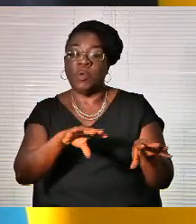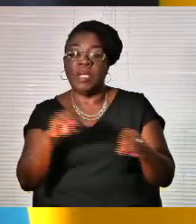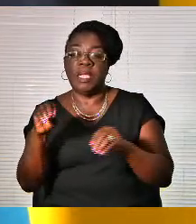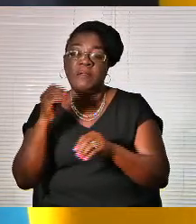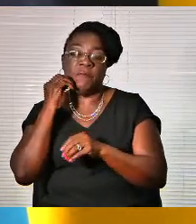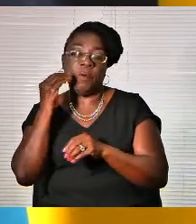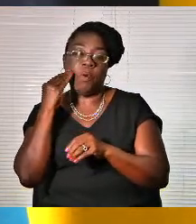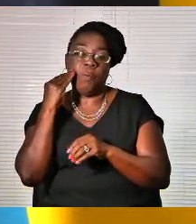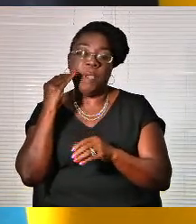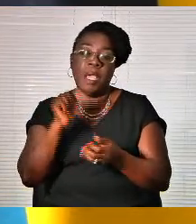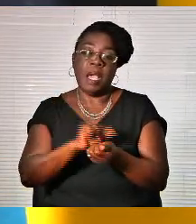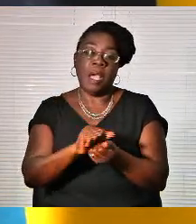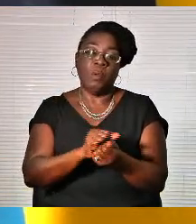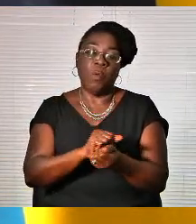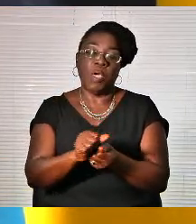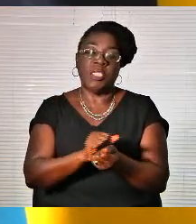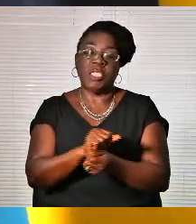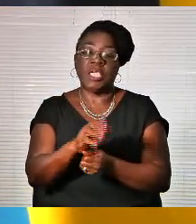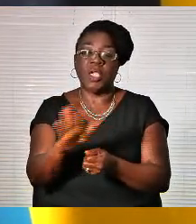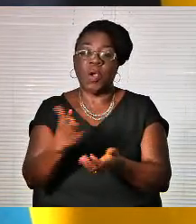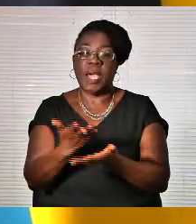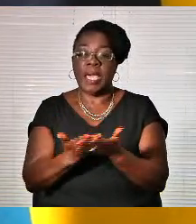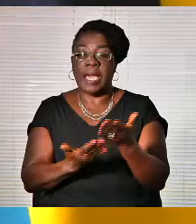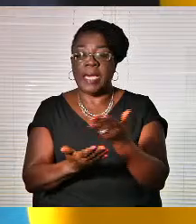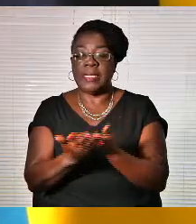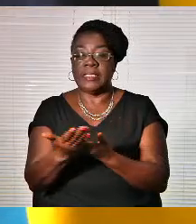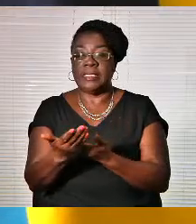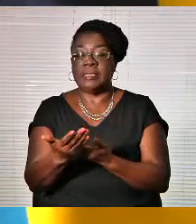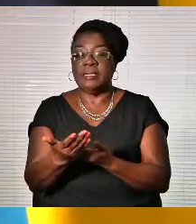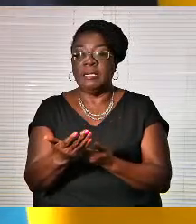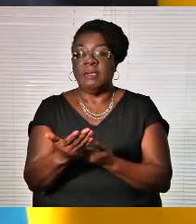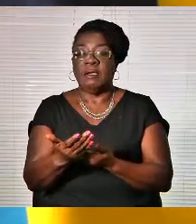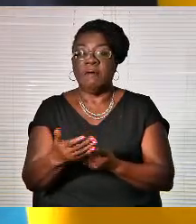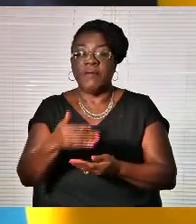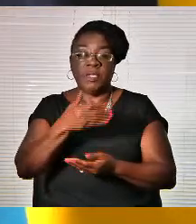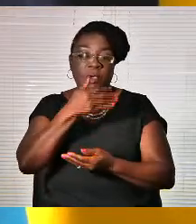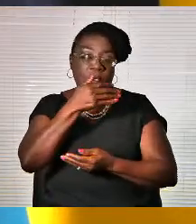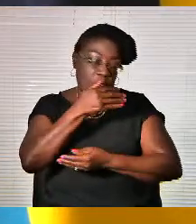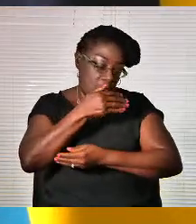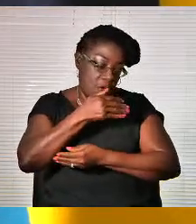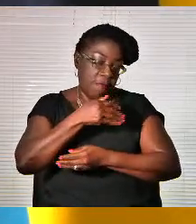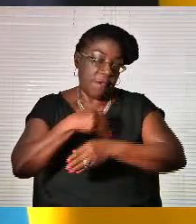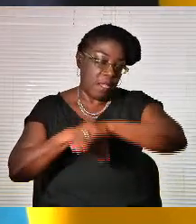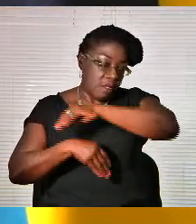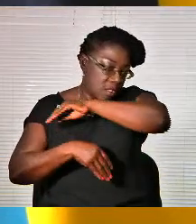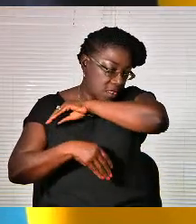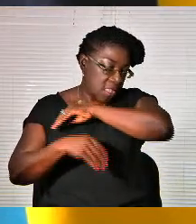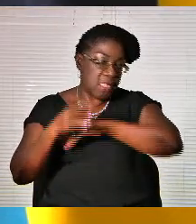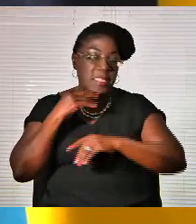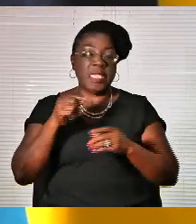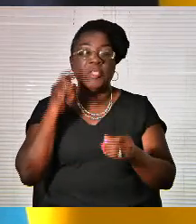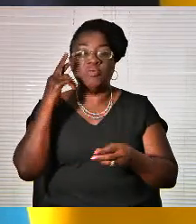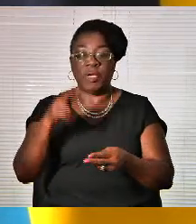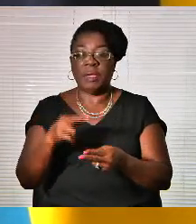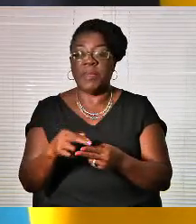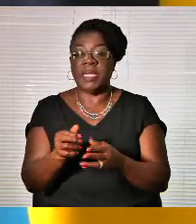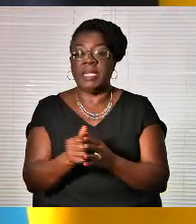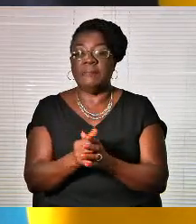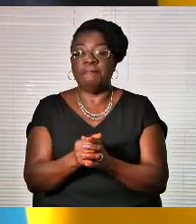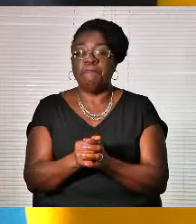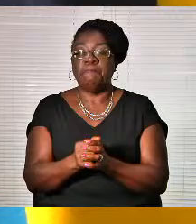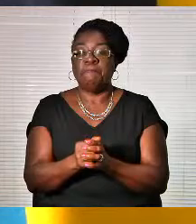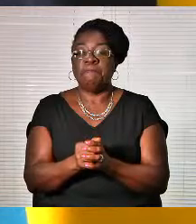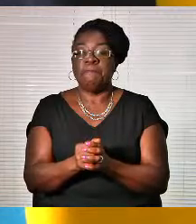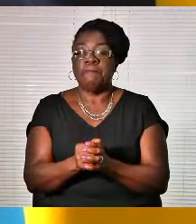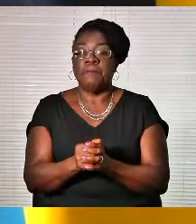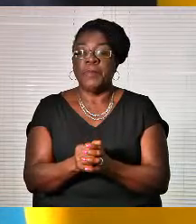and certainly washing your hands, covering your cough and your sneeze is an ongoing recommendation. And